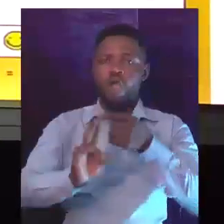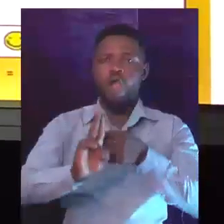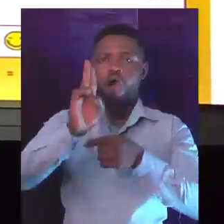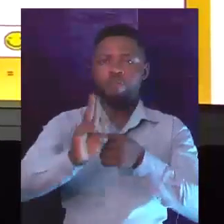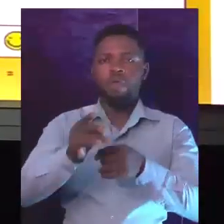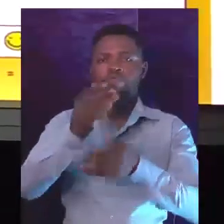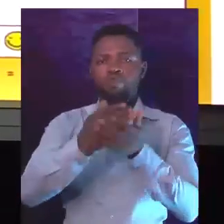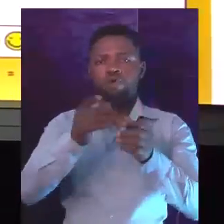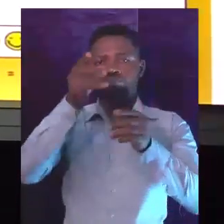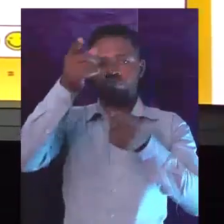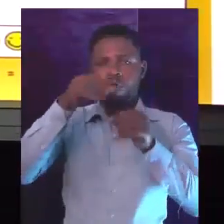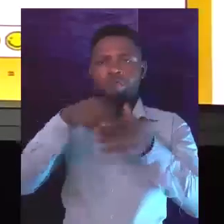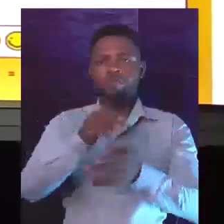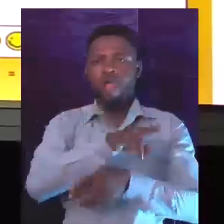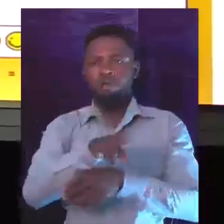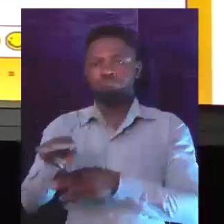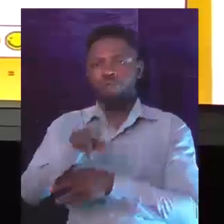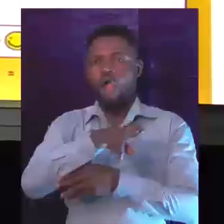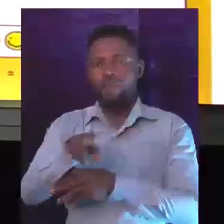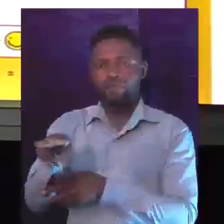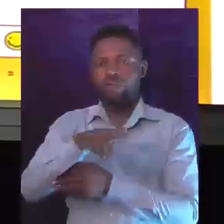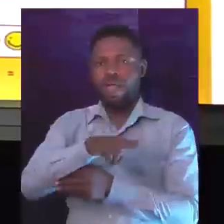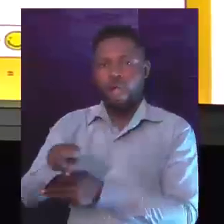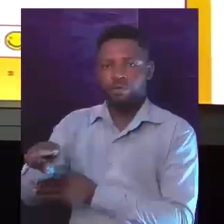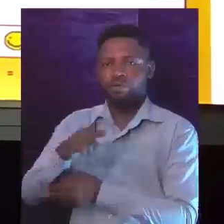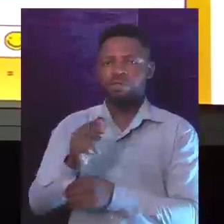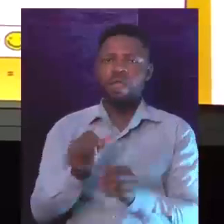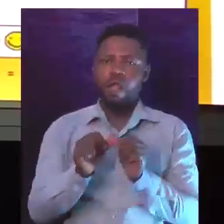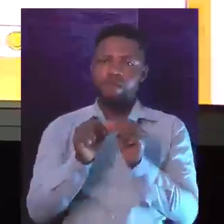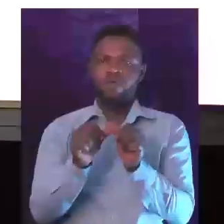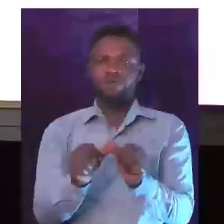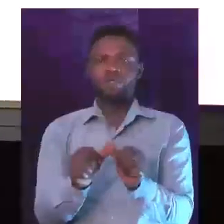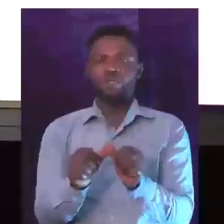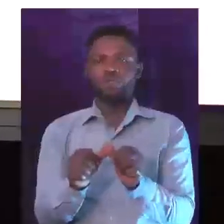so, or they come in horizontal form, they go to the side. Moving on.